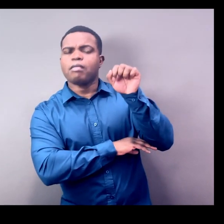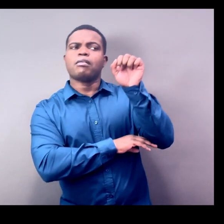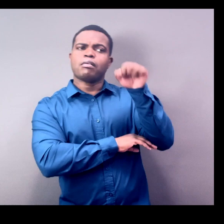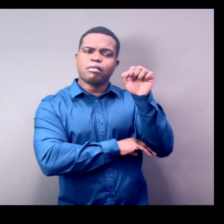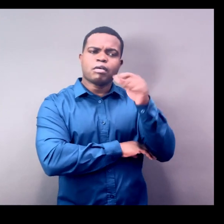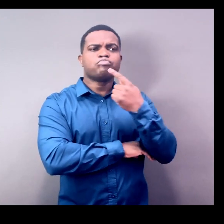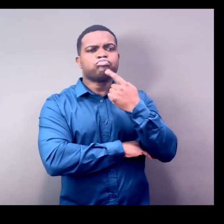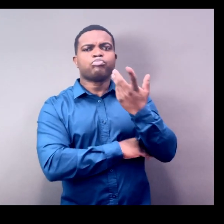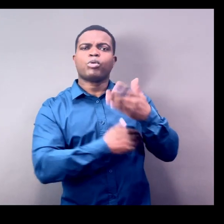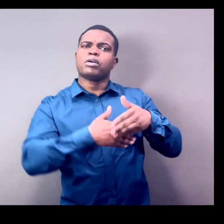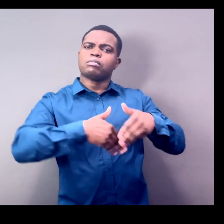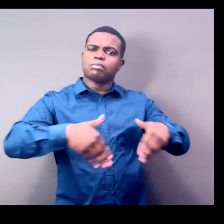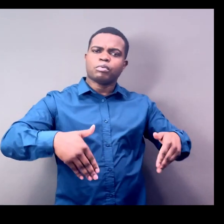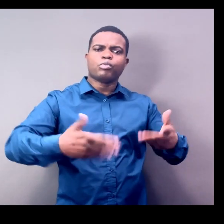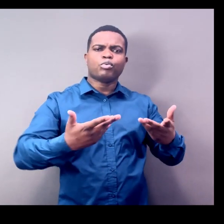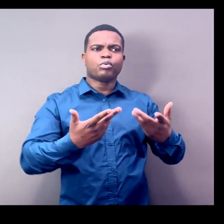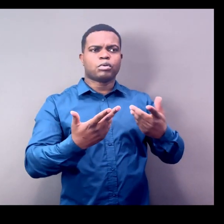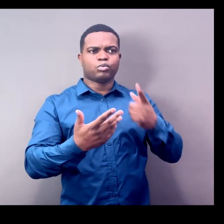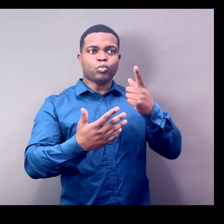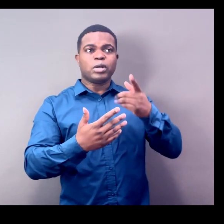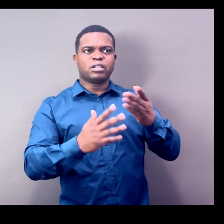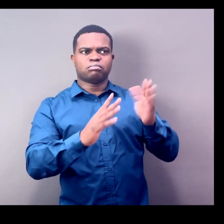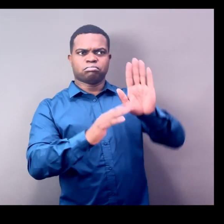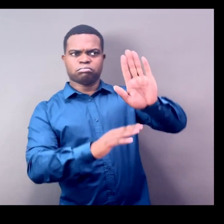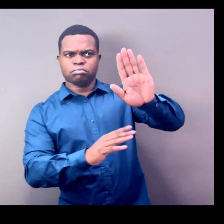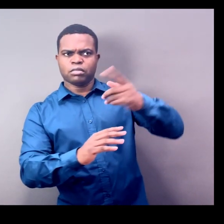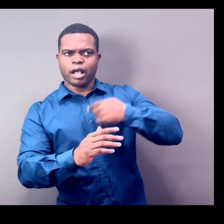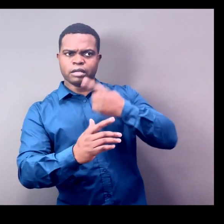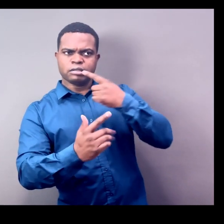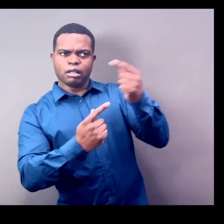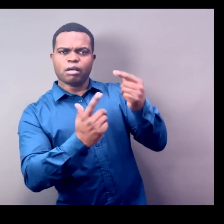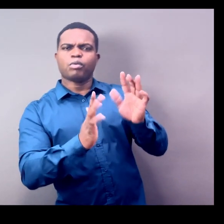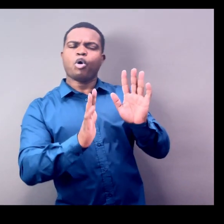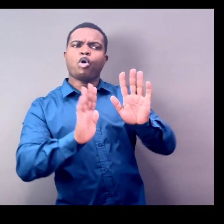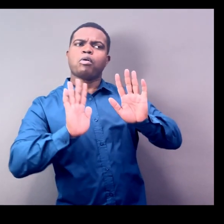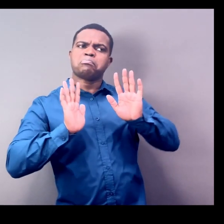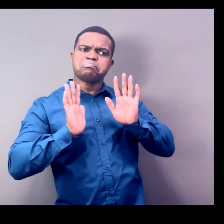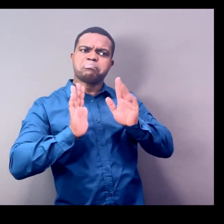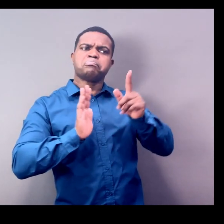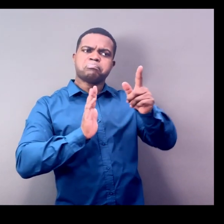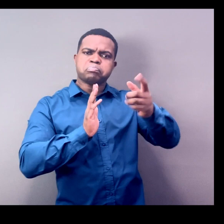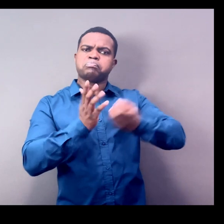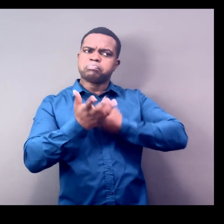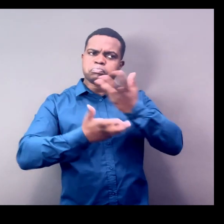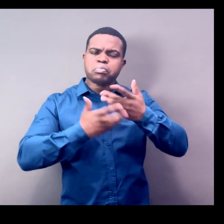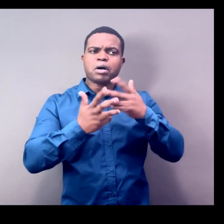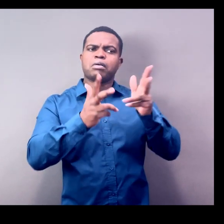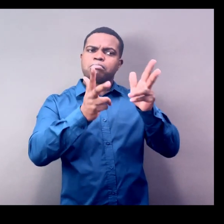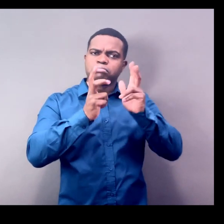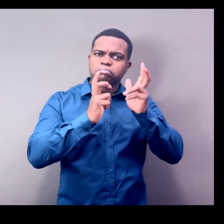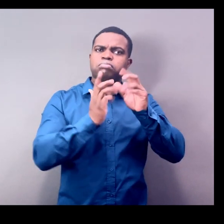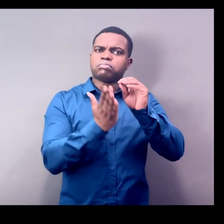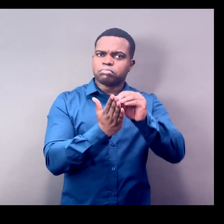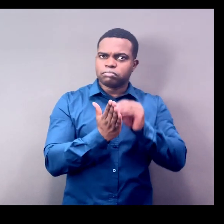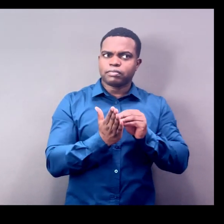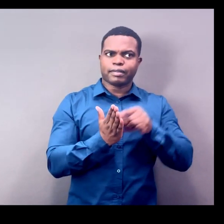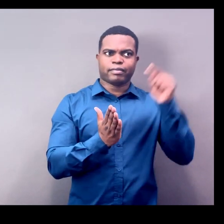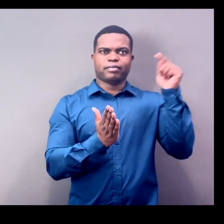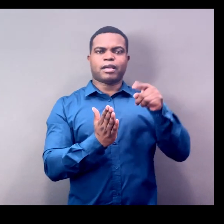stay neutral. You have to avoid interruptions. It is important. Allow people to